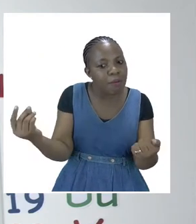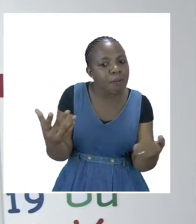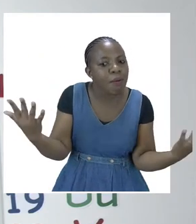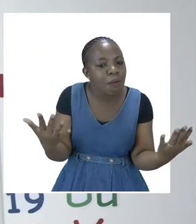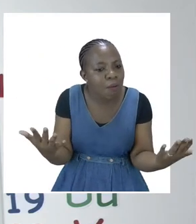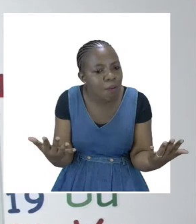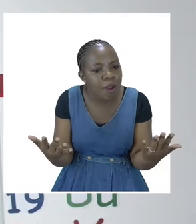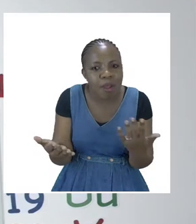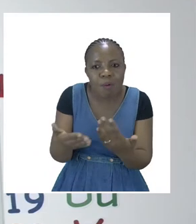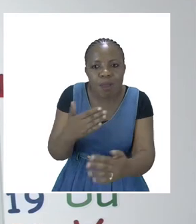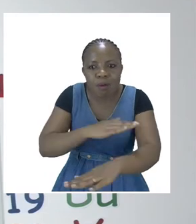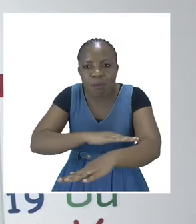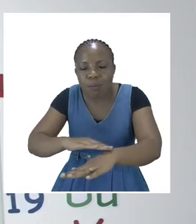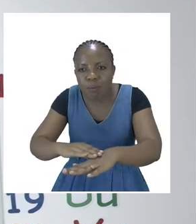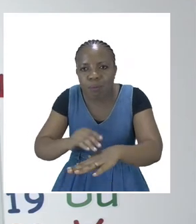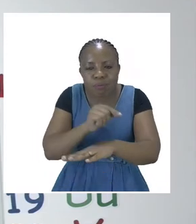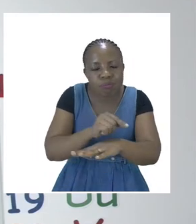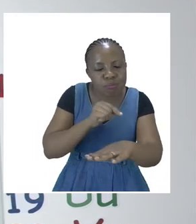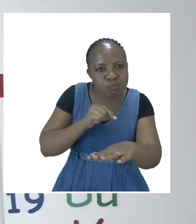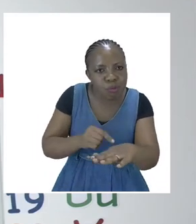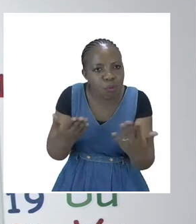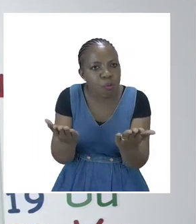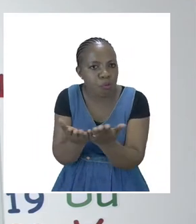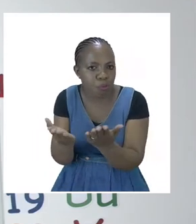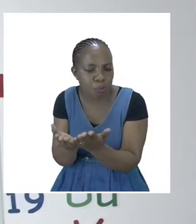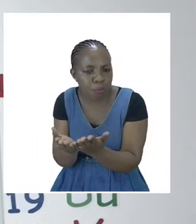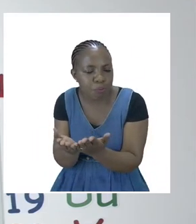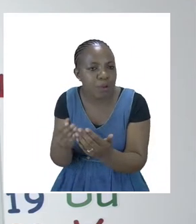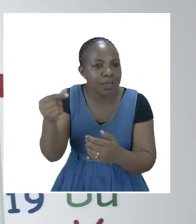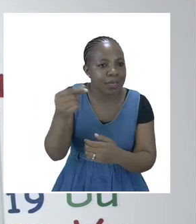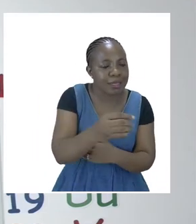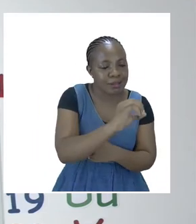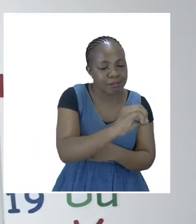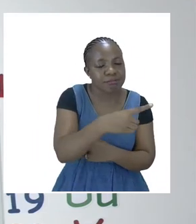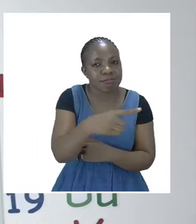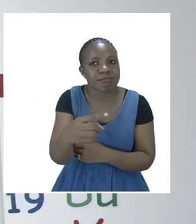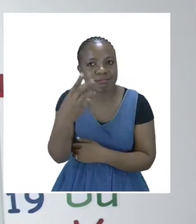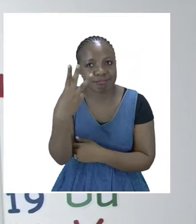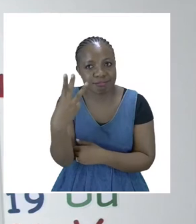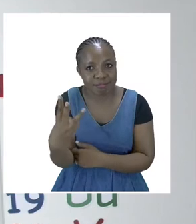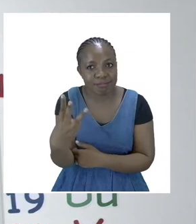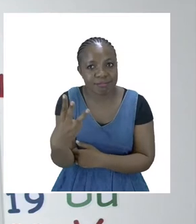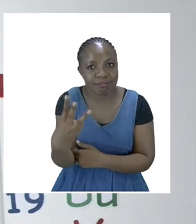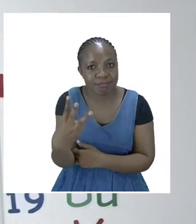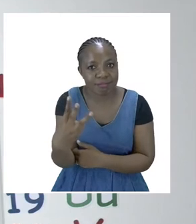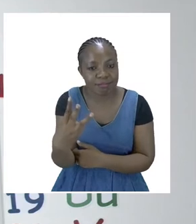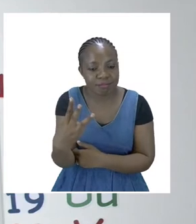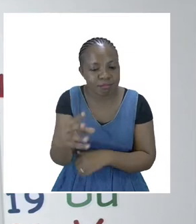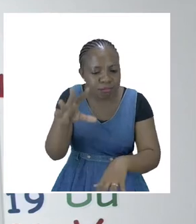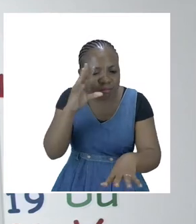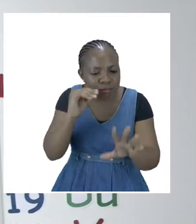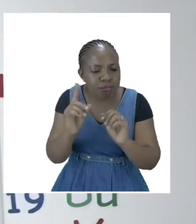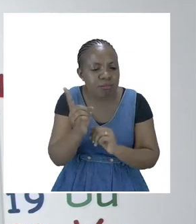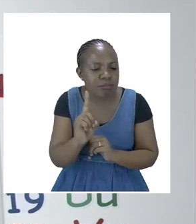to Thursday for pre-primary up until grade 3. The lessons are for listening